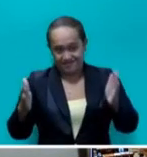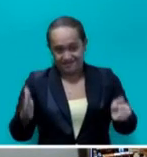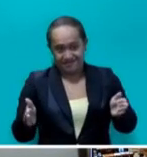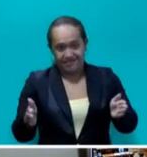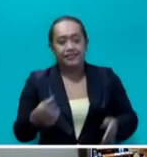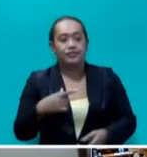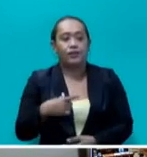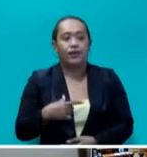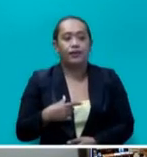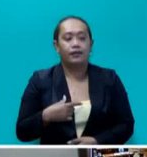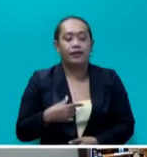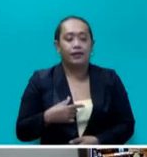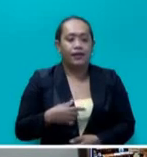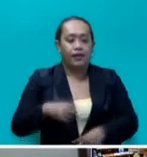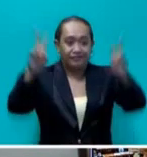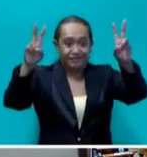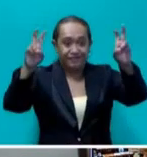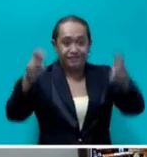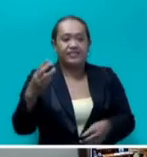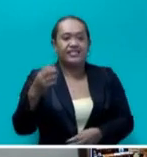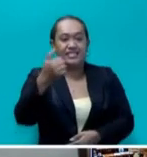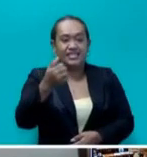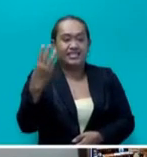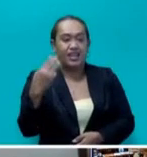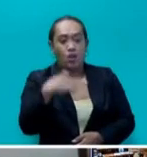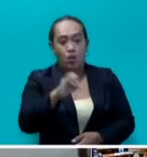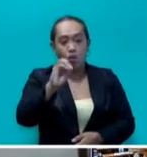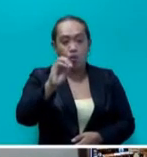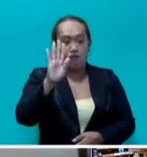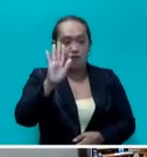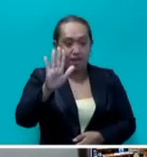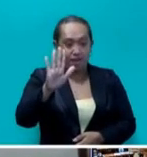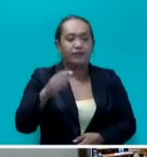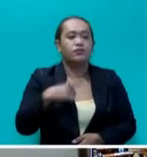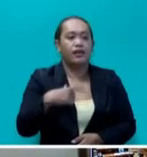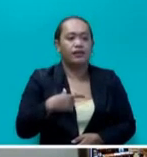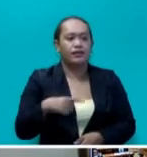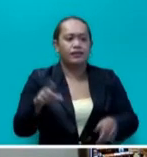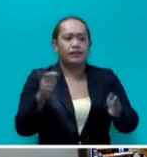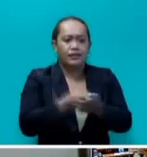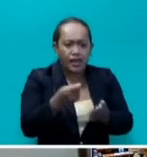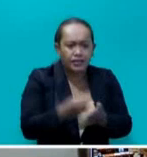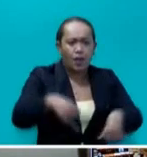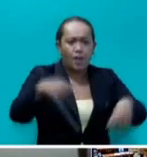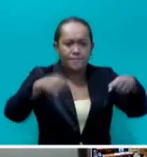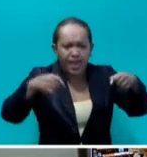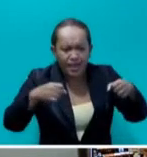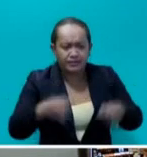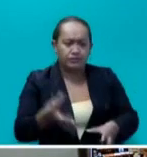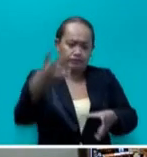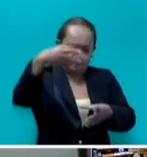head 6305 from 5% to 32% to protect domestic suppliers of sacks and bags that fall under that